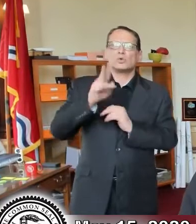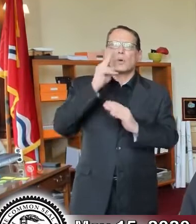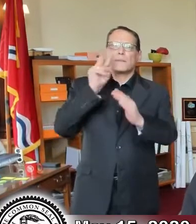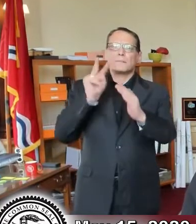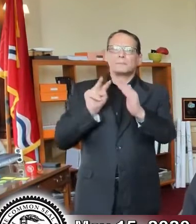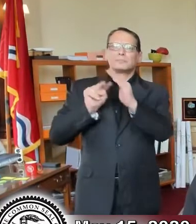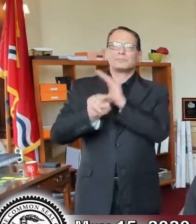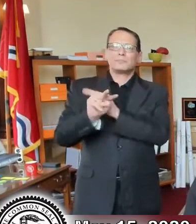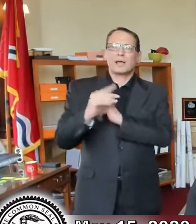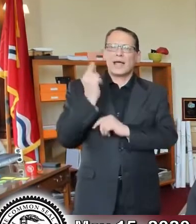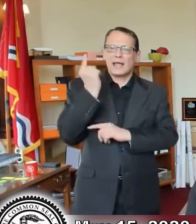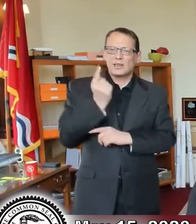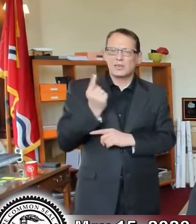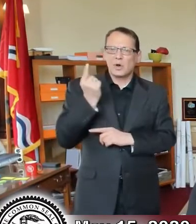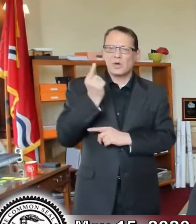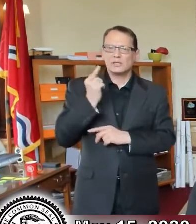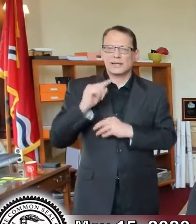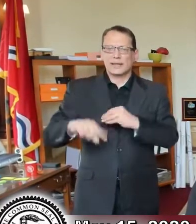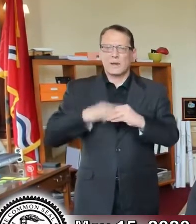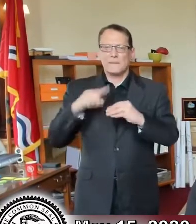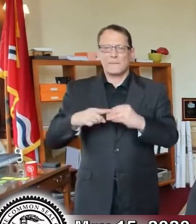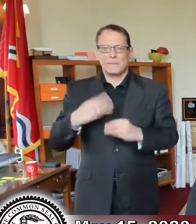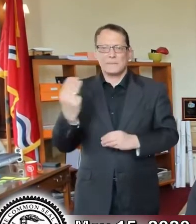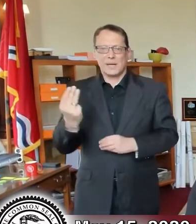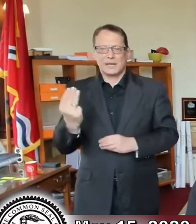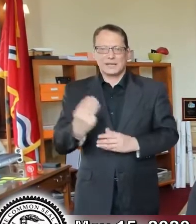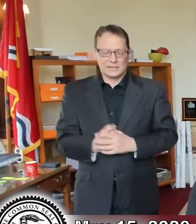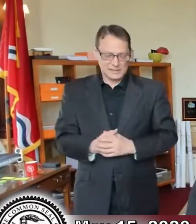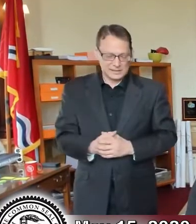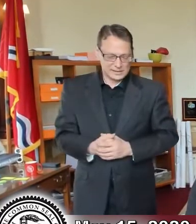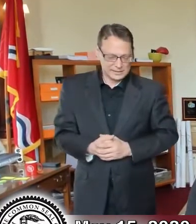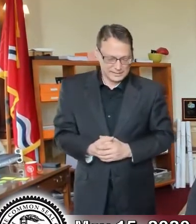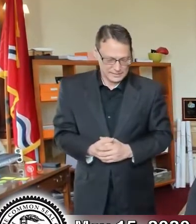thoughts, concerns about Monday?